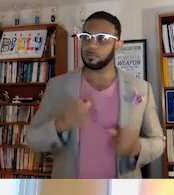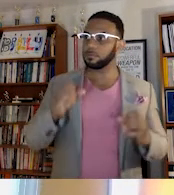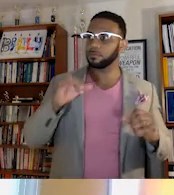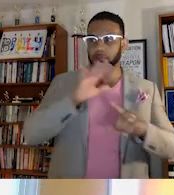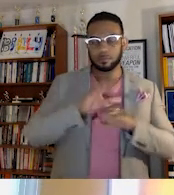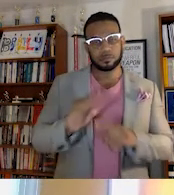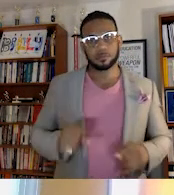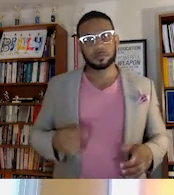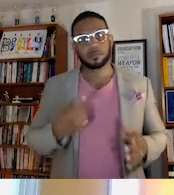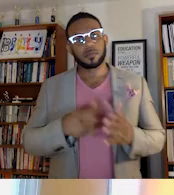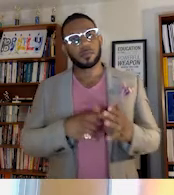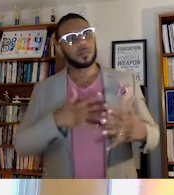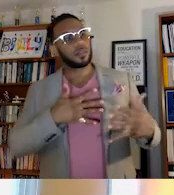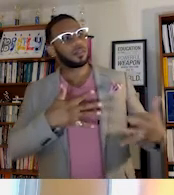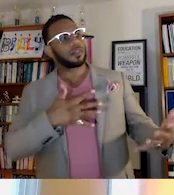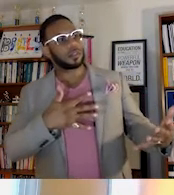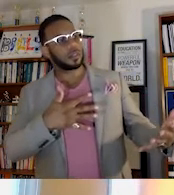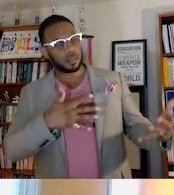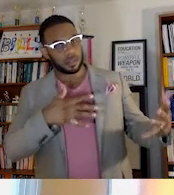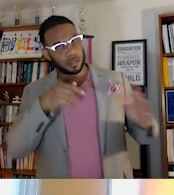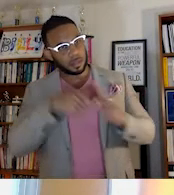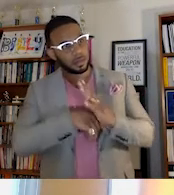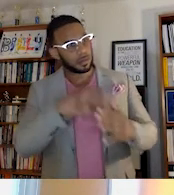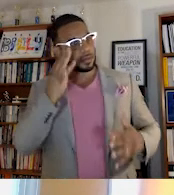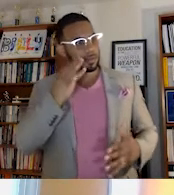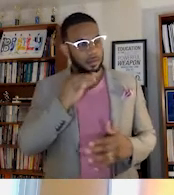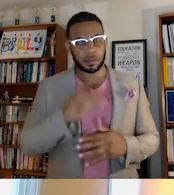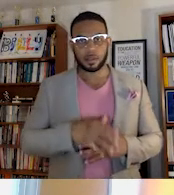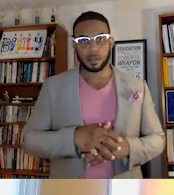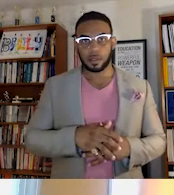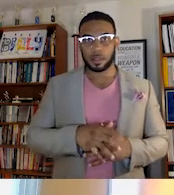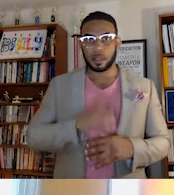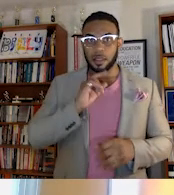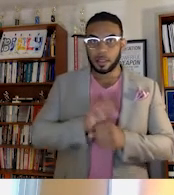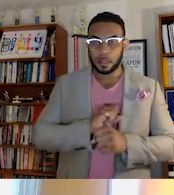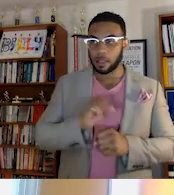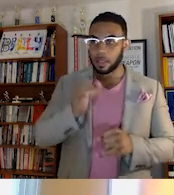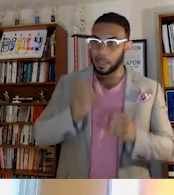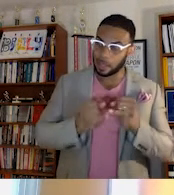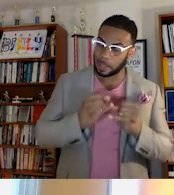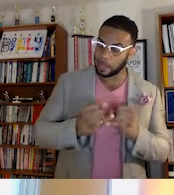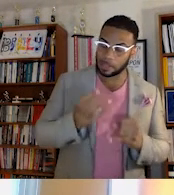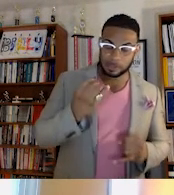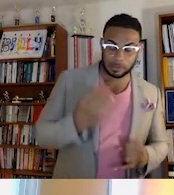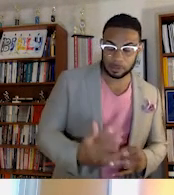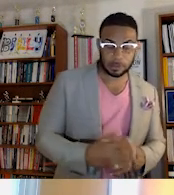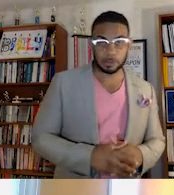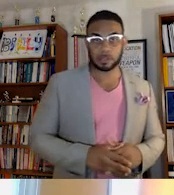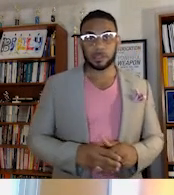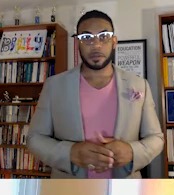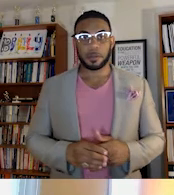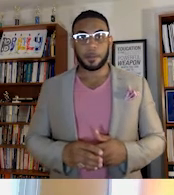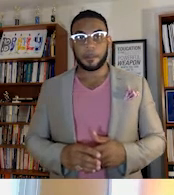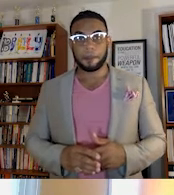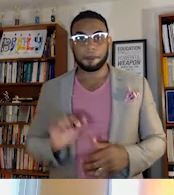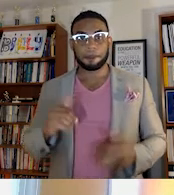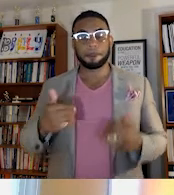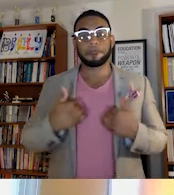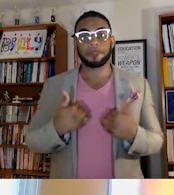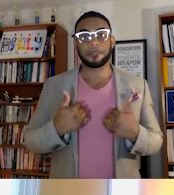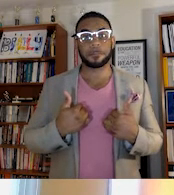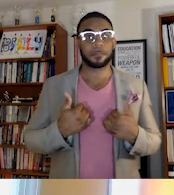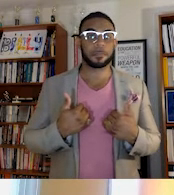that's awesome. What a breadth and depth of experience. And absolutely last but not least, we